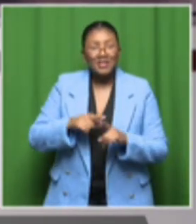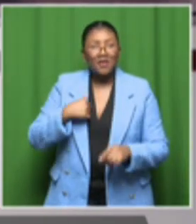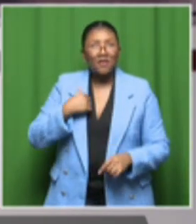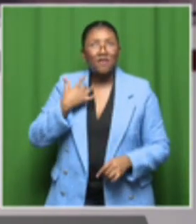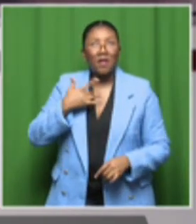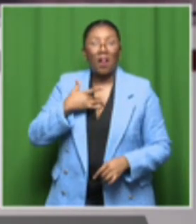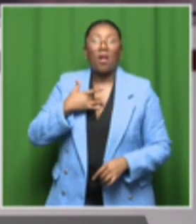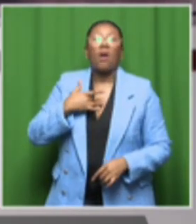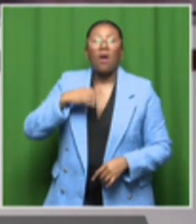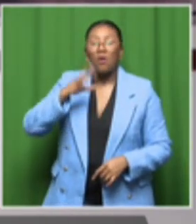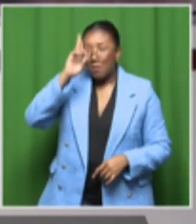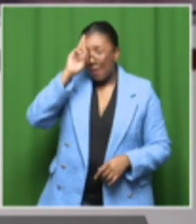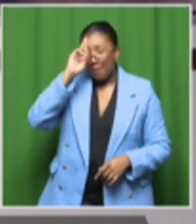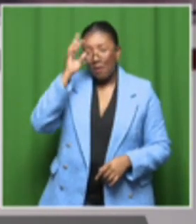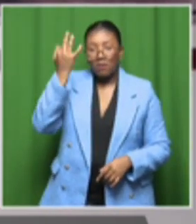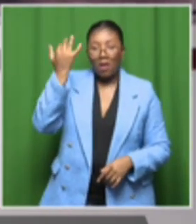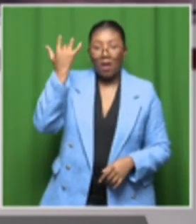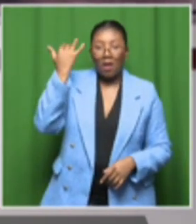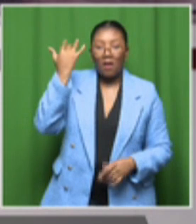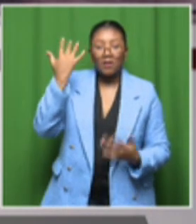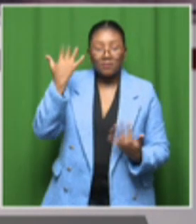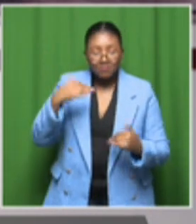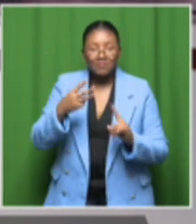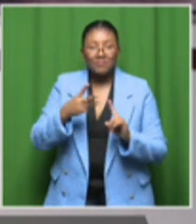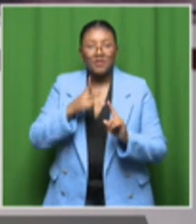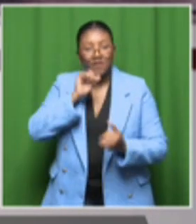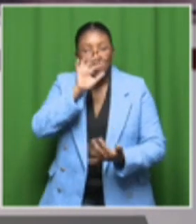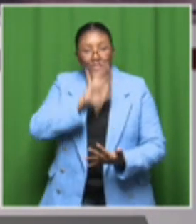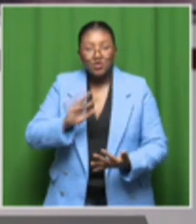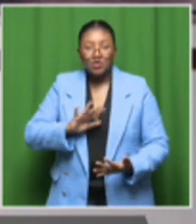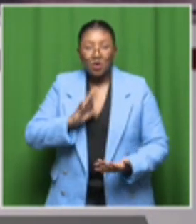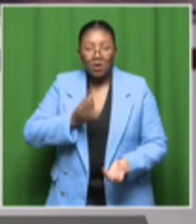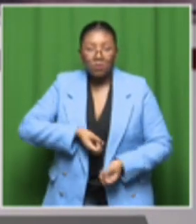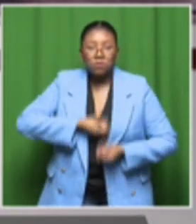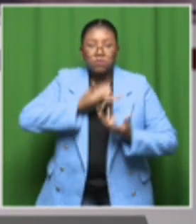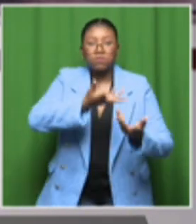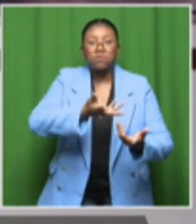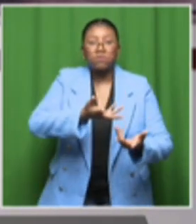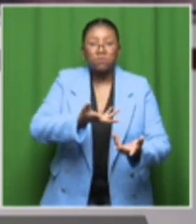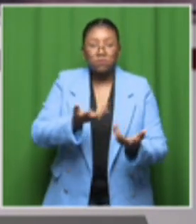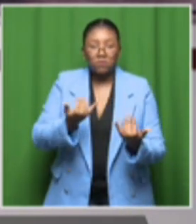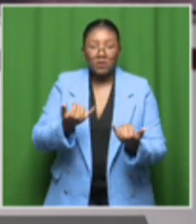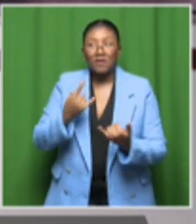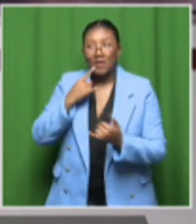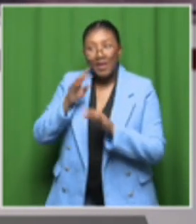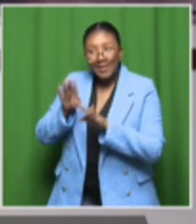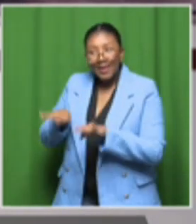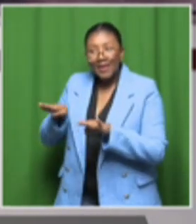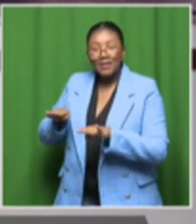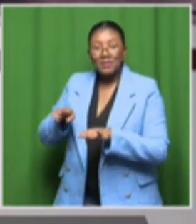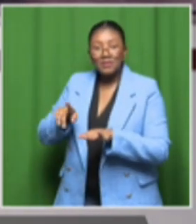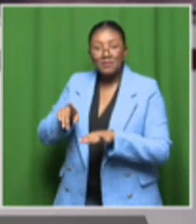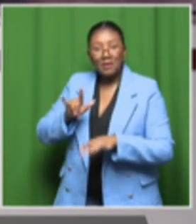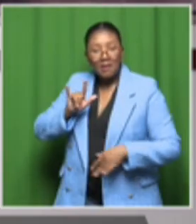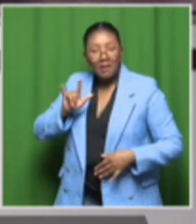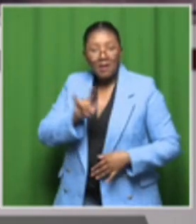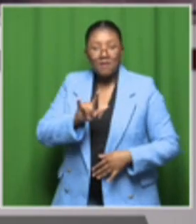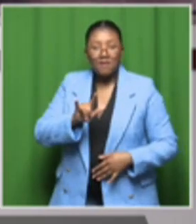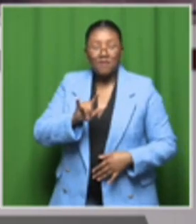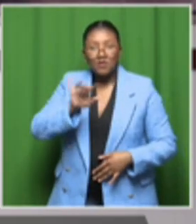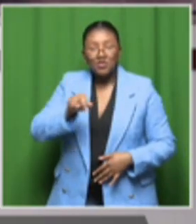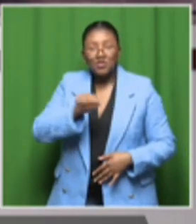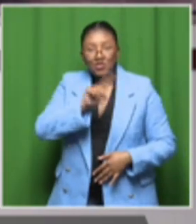is. And jazz tells a story. And I think with Kids Love Jazz, we've managed to gather everyone who has a